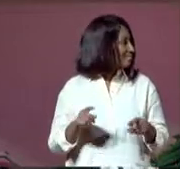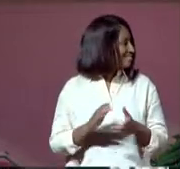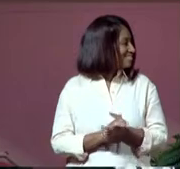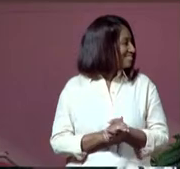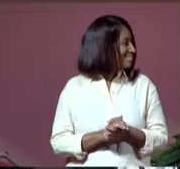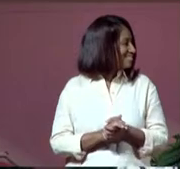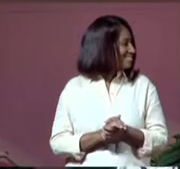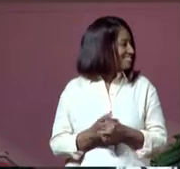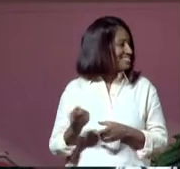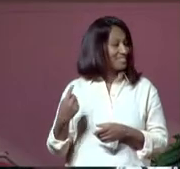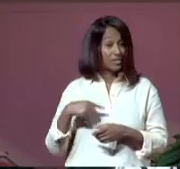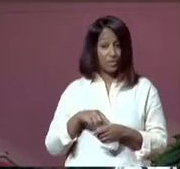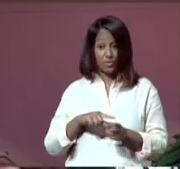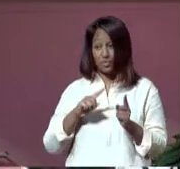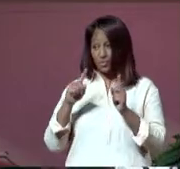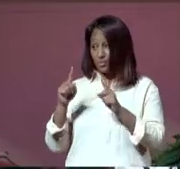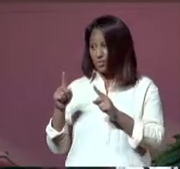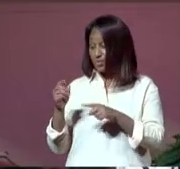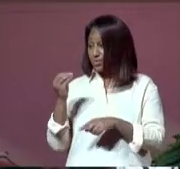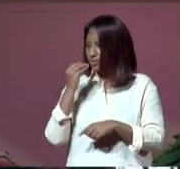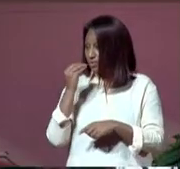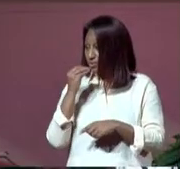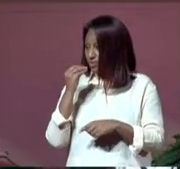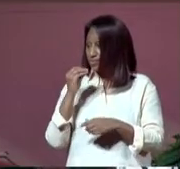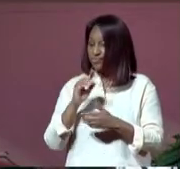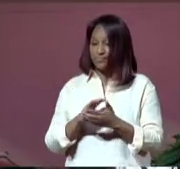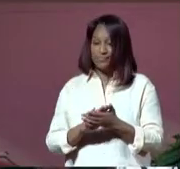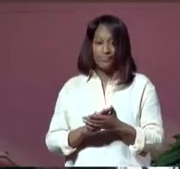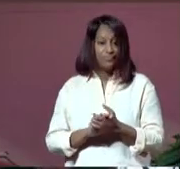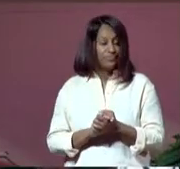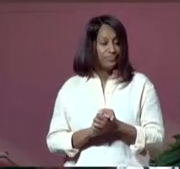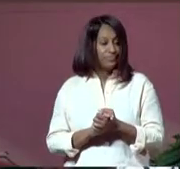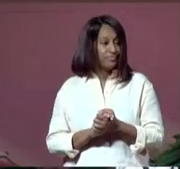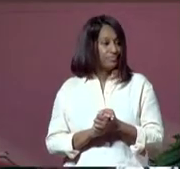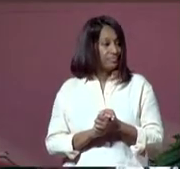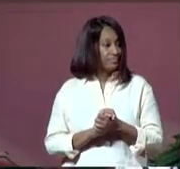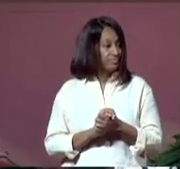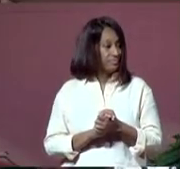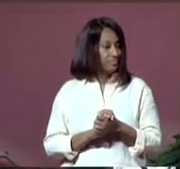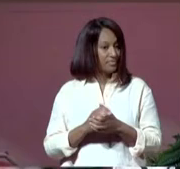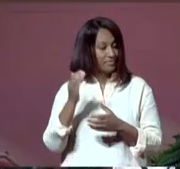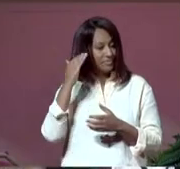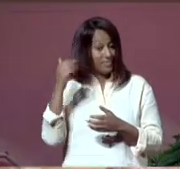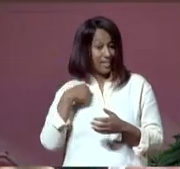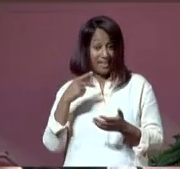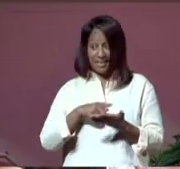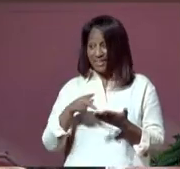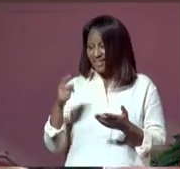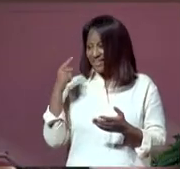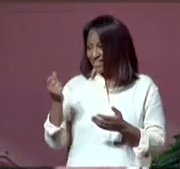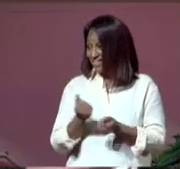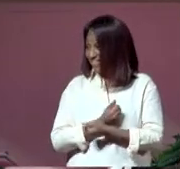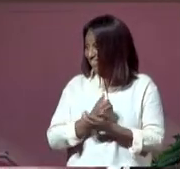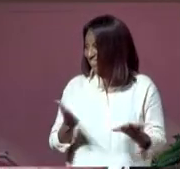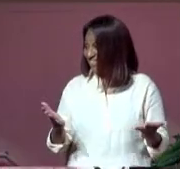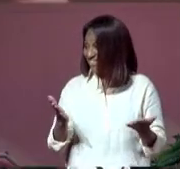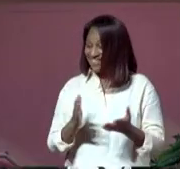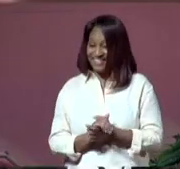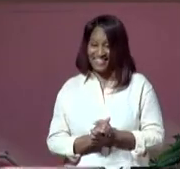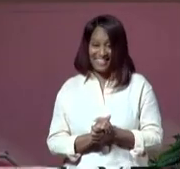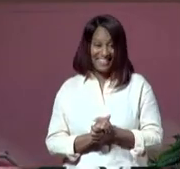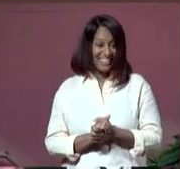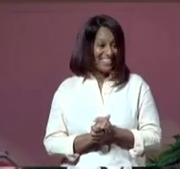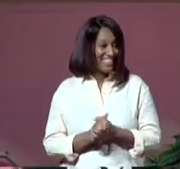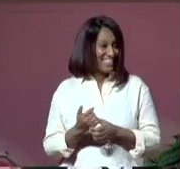we go out to eat. And while we are out to eat, you know, I'm paying for everything. And so I